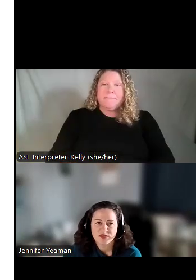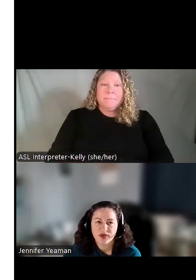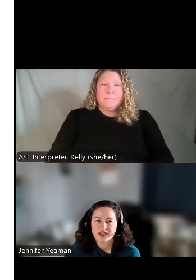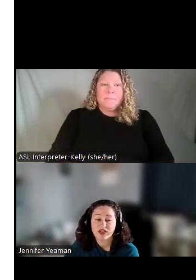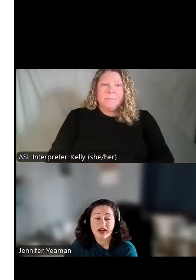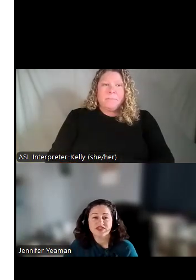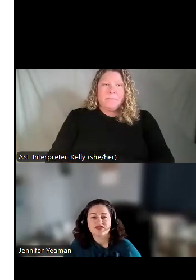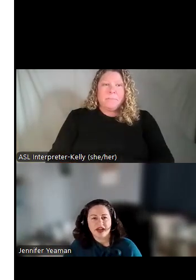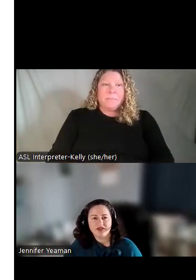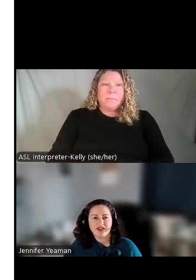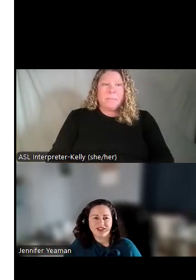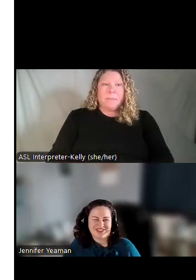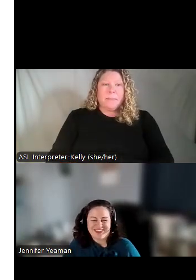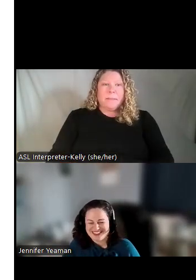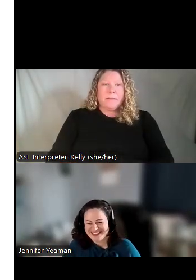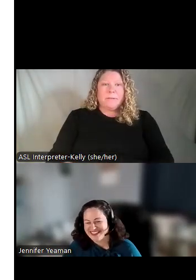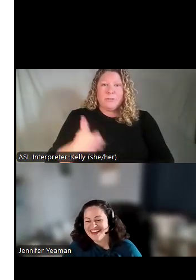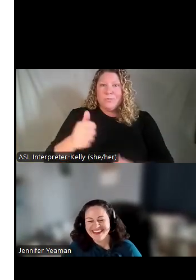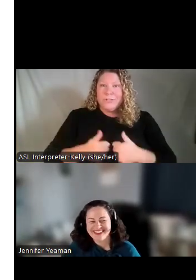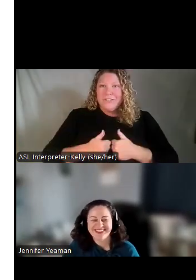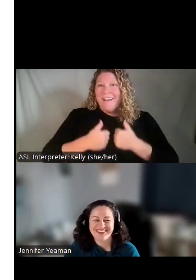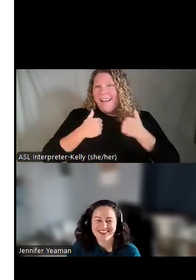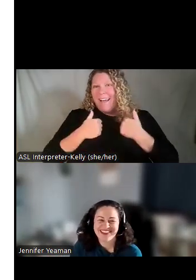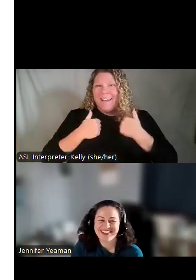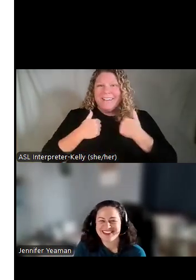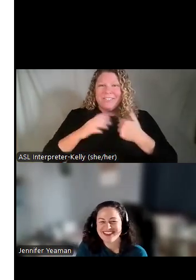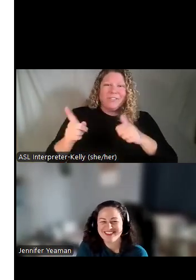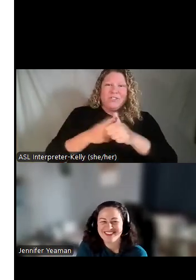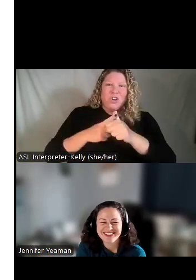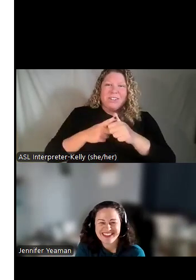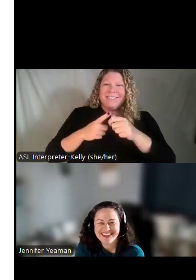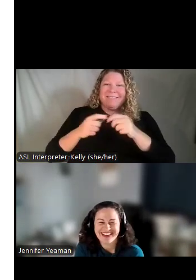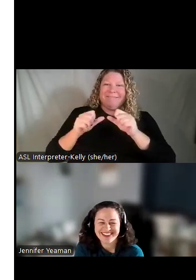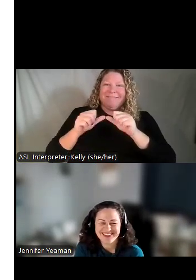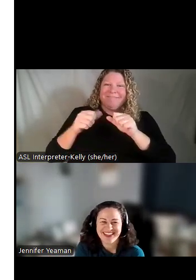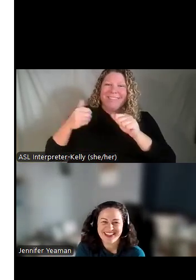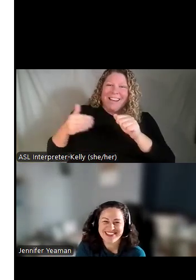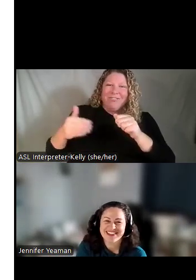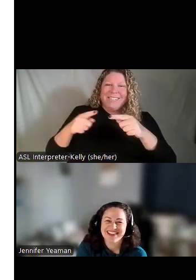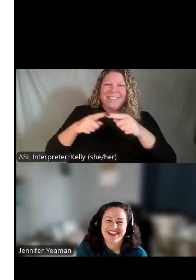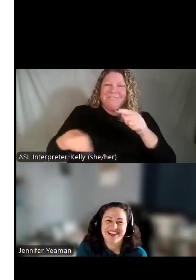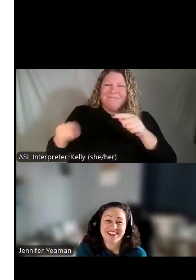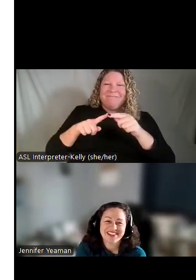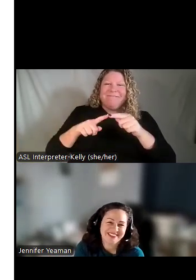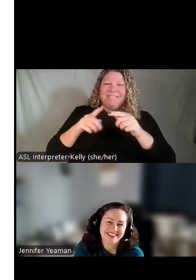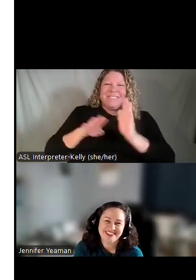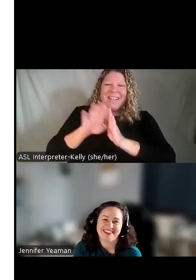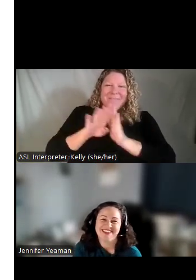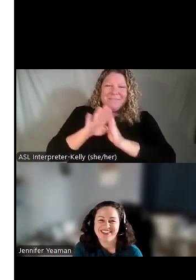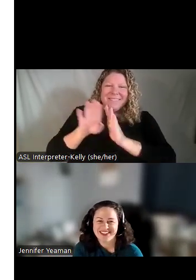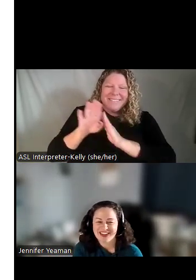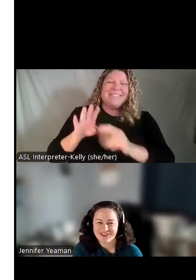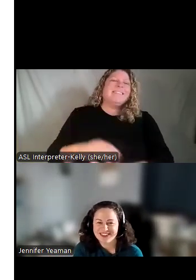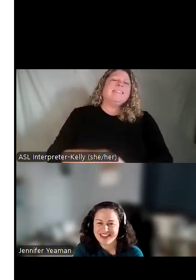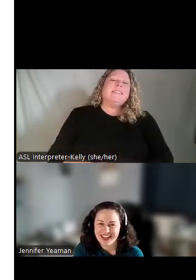So at this point, you have survived your first iterative development routine or exercise. In consideration